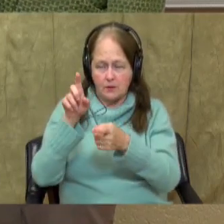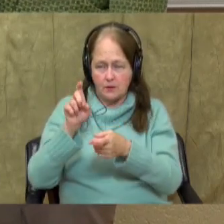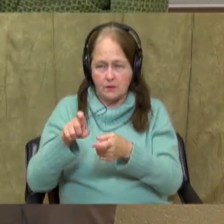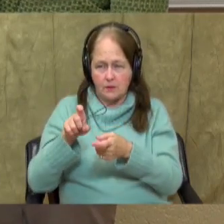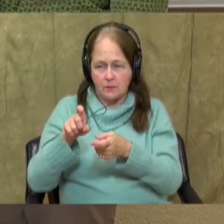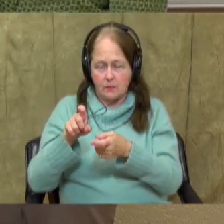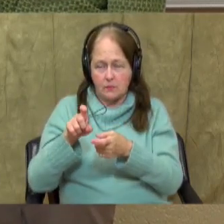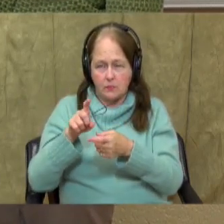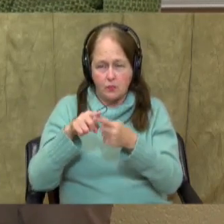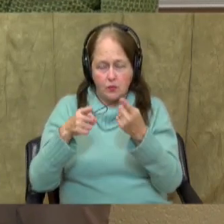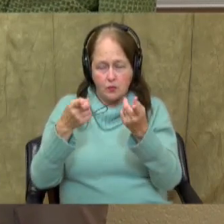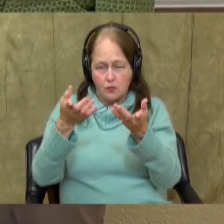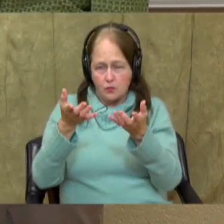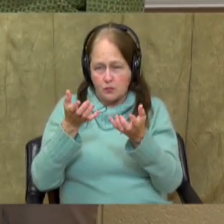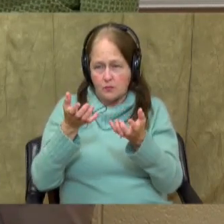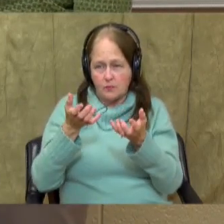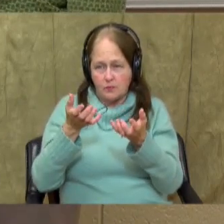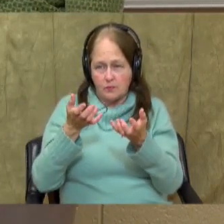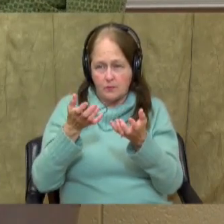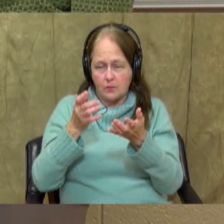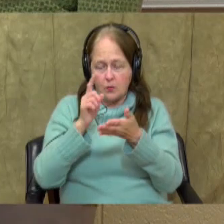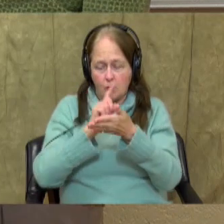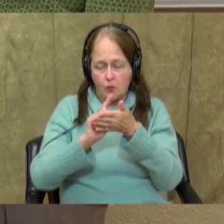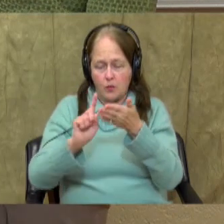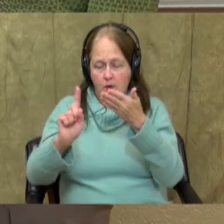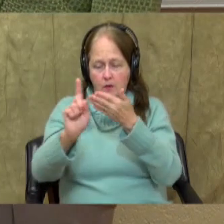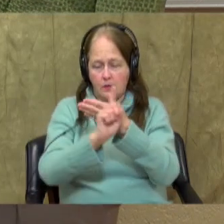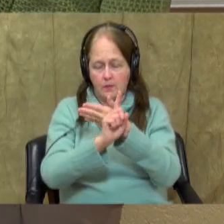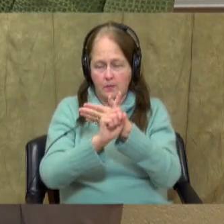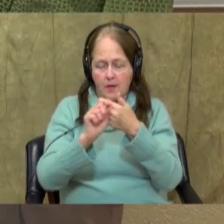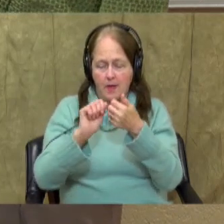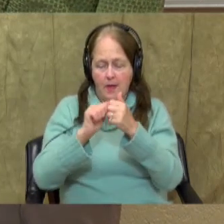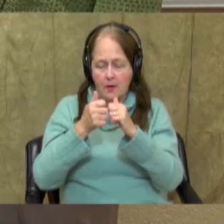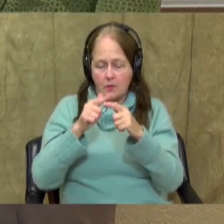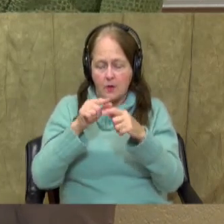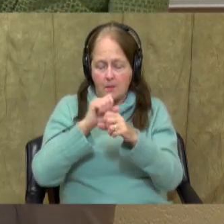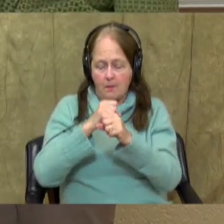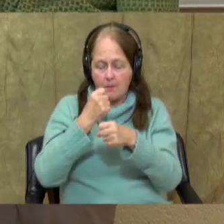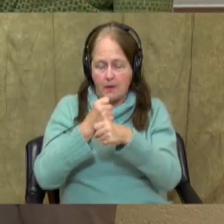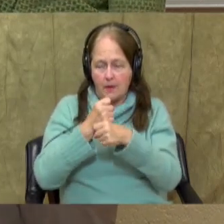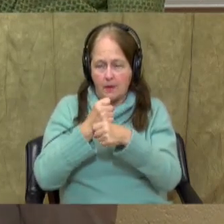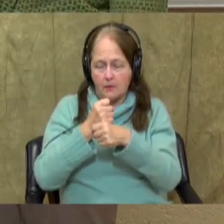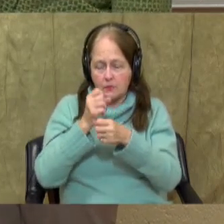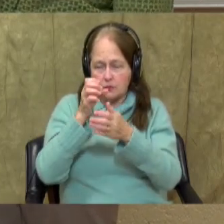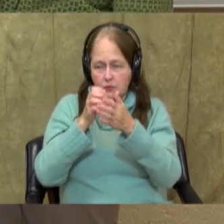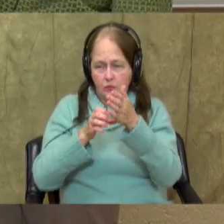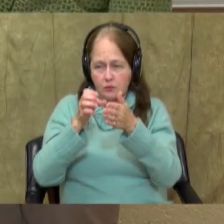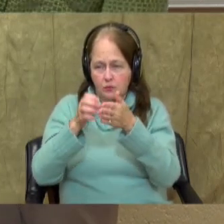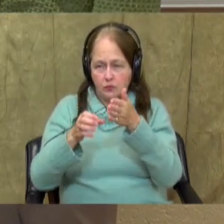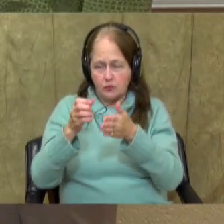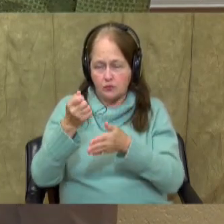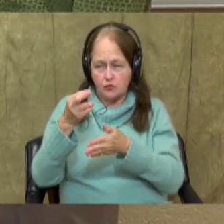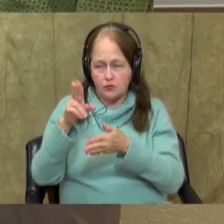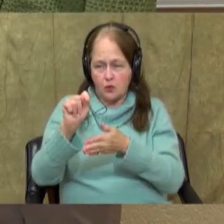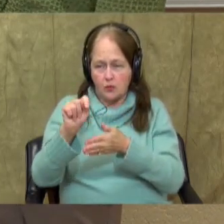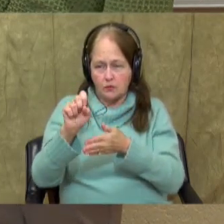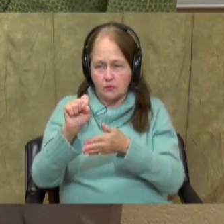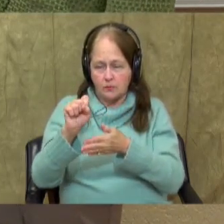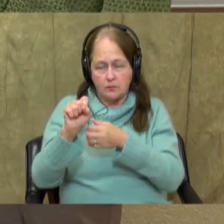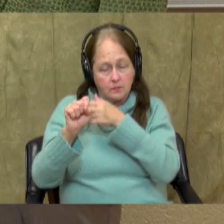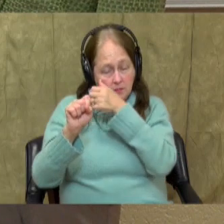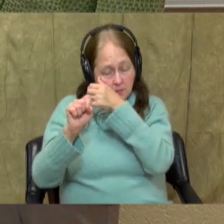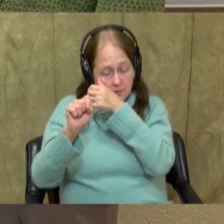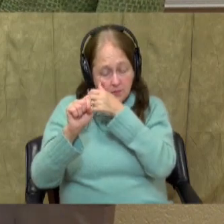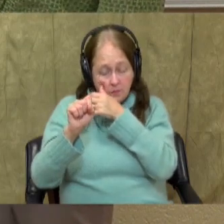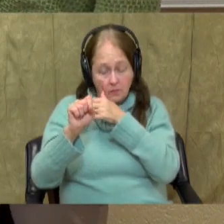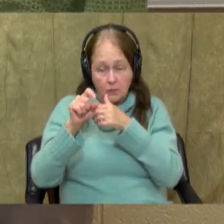graph you can use. And we will be talking about that week after next, how to make graphs and charts related to our statistical data. So as